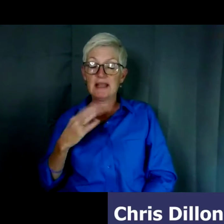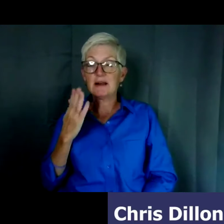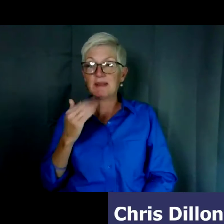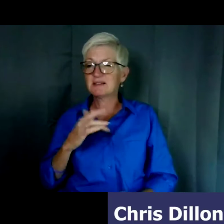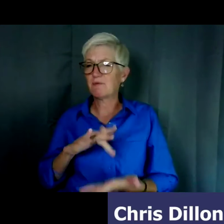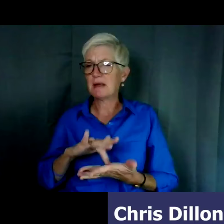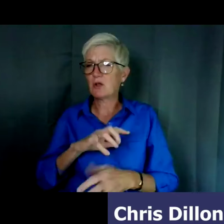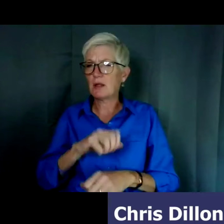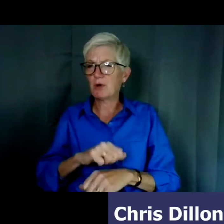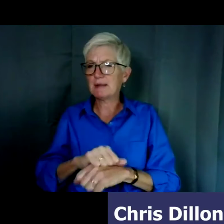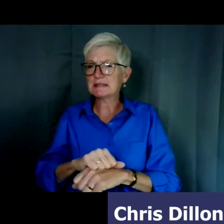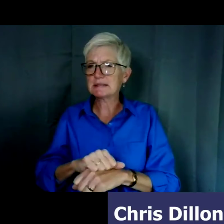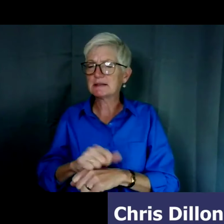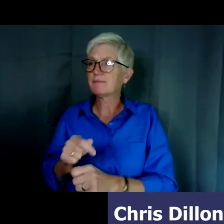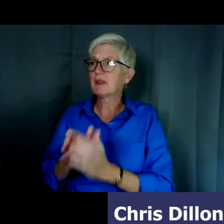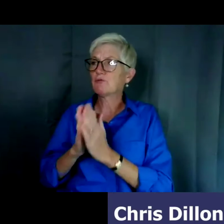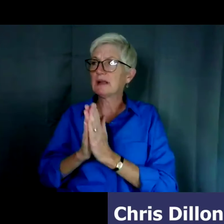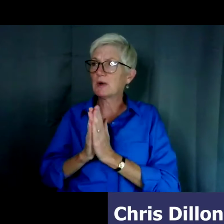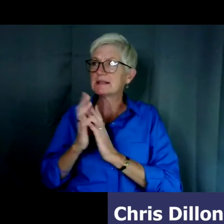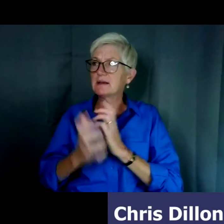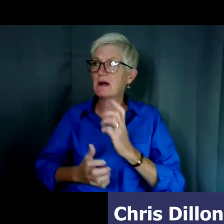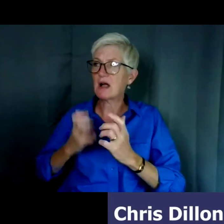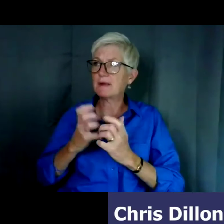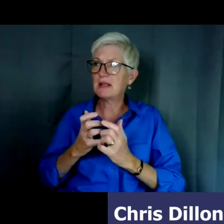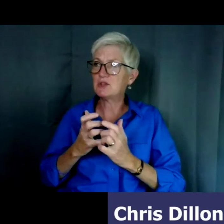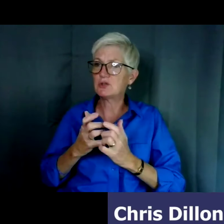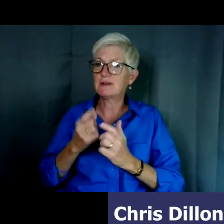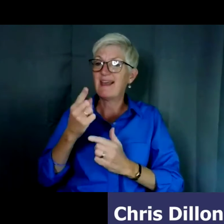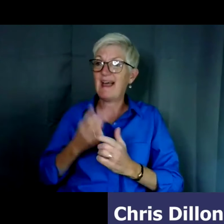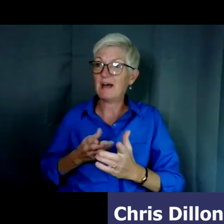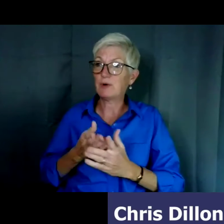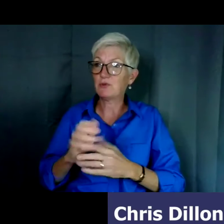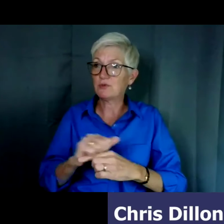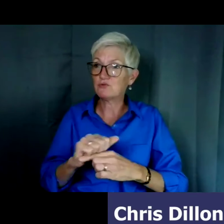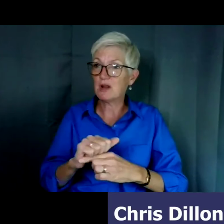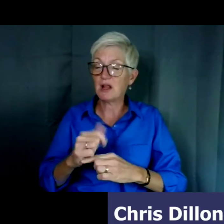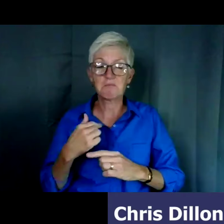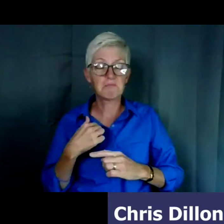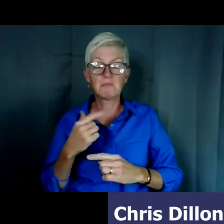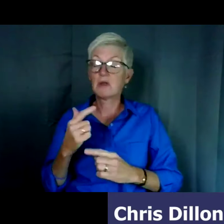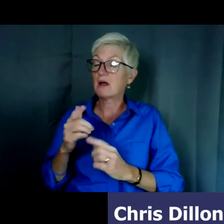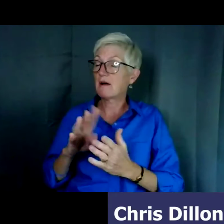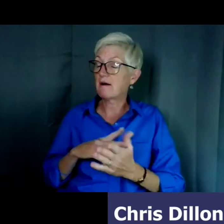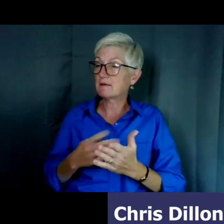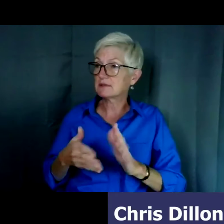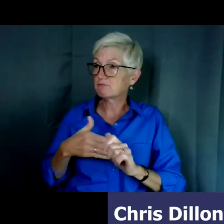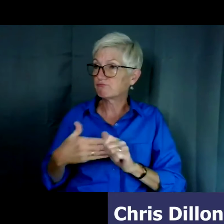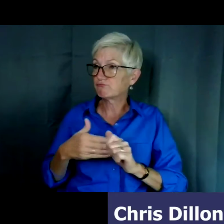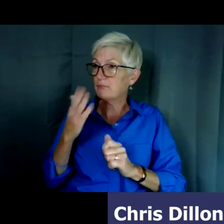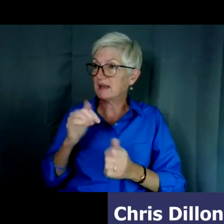appointments requested an accommodation halfway through the training for a flexible schedule because of the medical